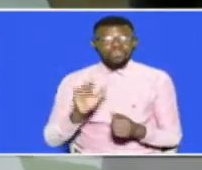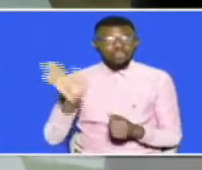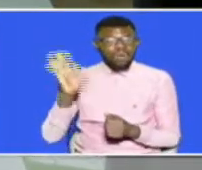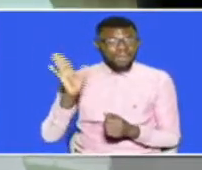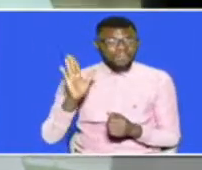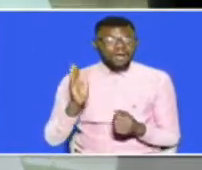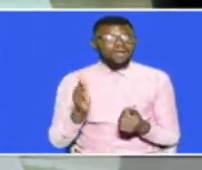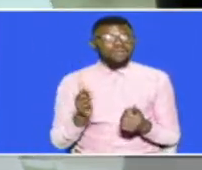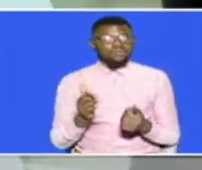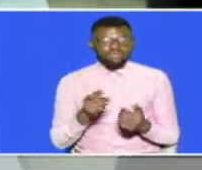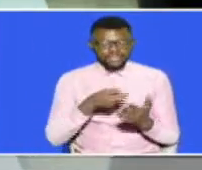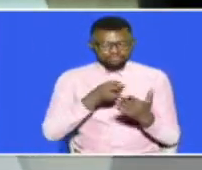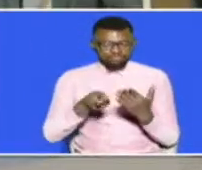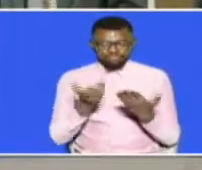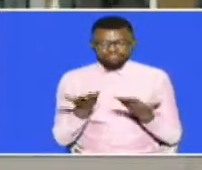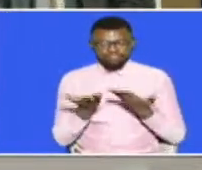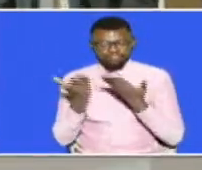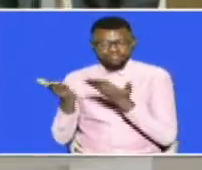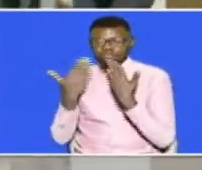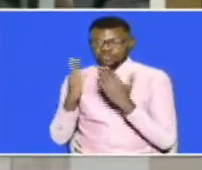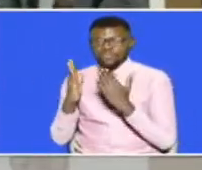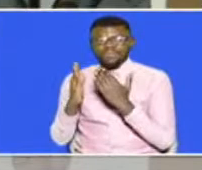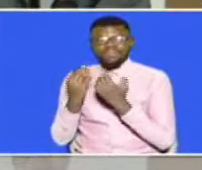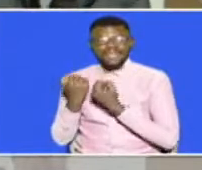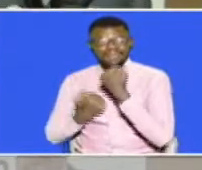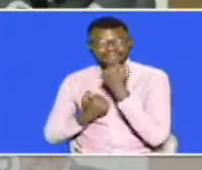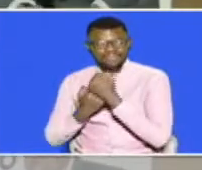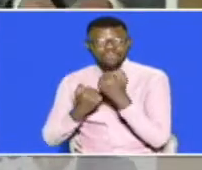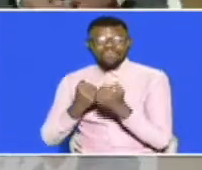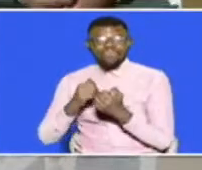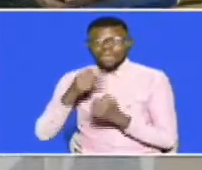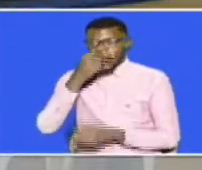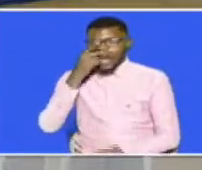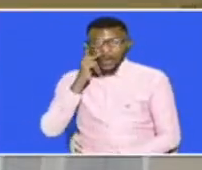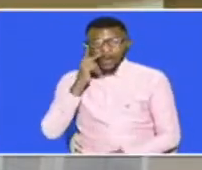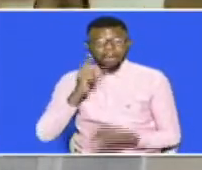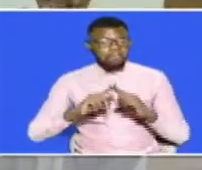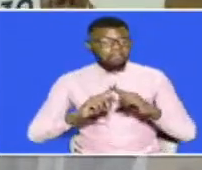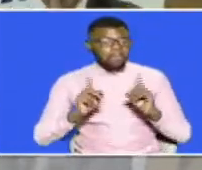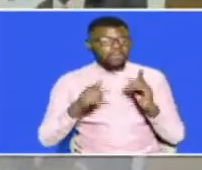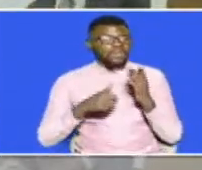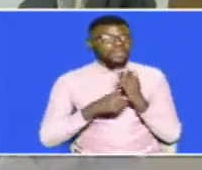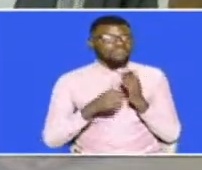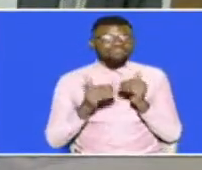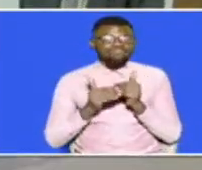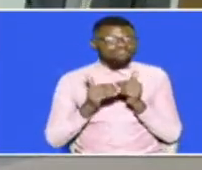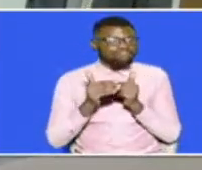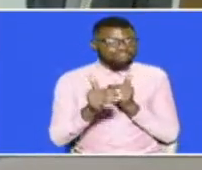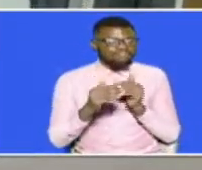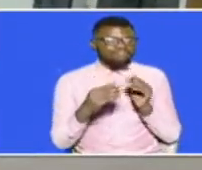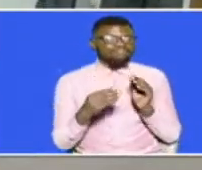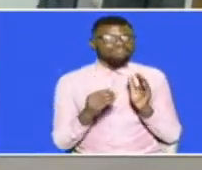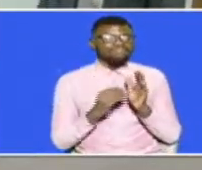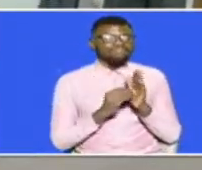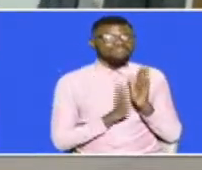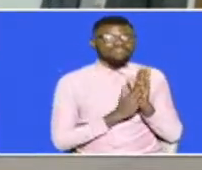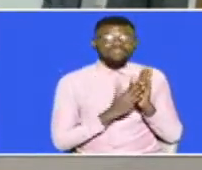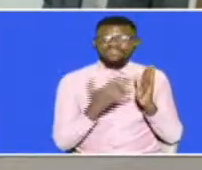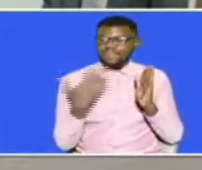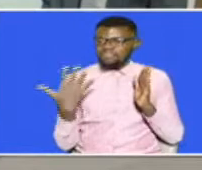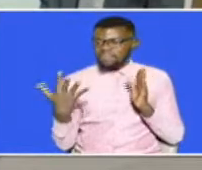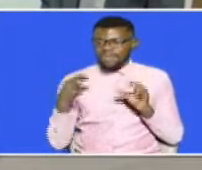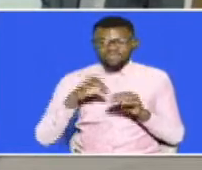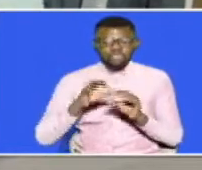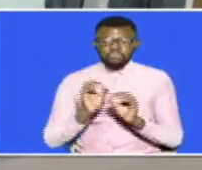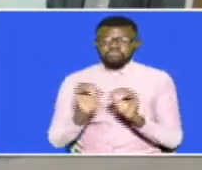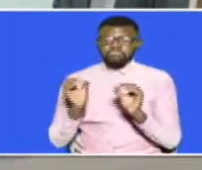to back Kalonzo's presidential bid, his name may not be in the August 9th presidential ballot paper after the